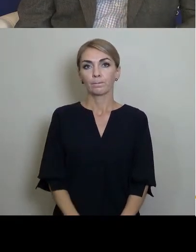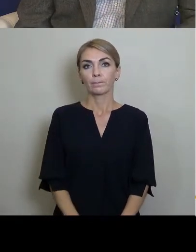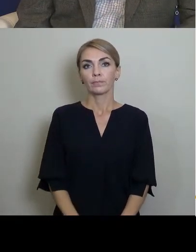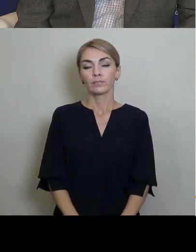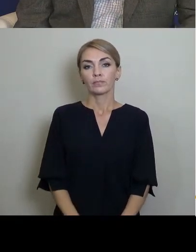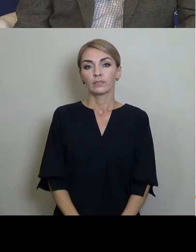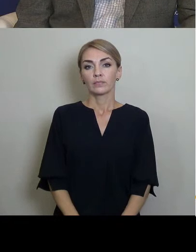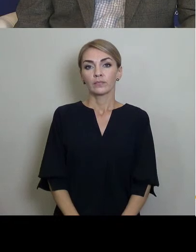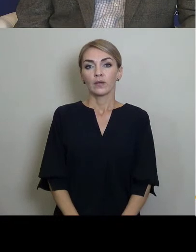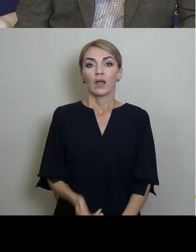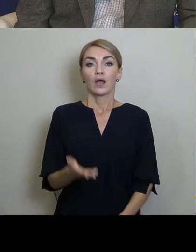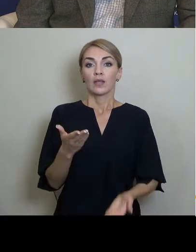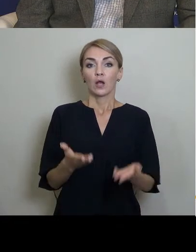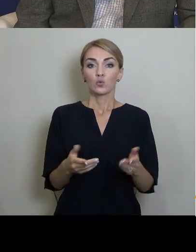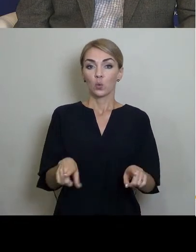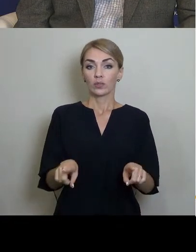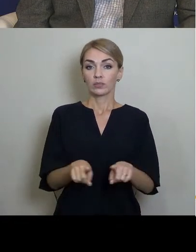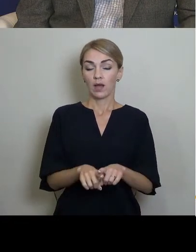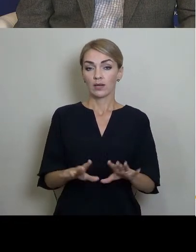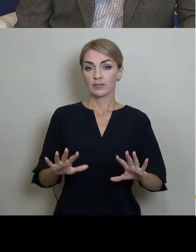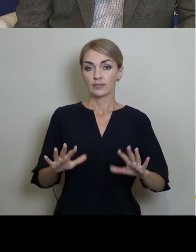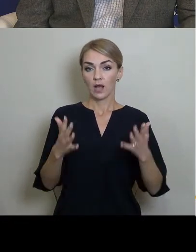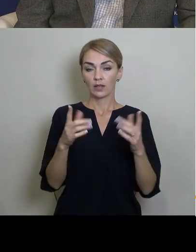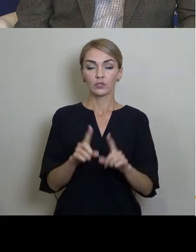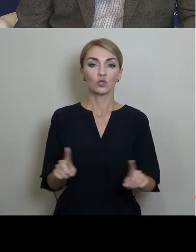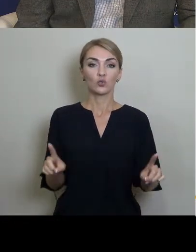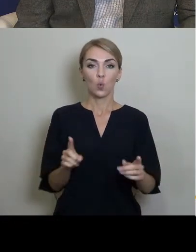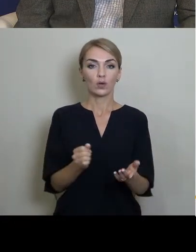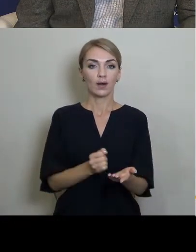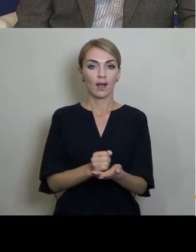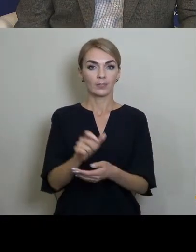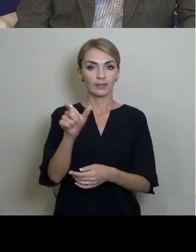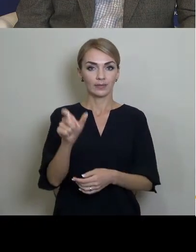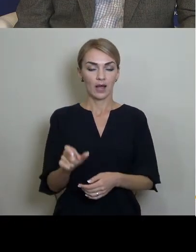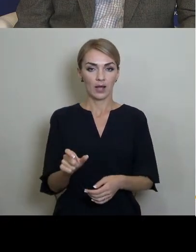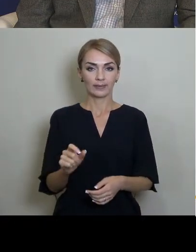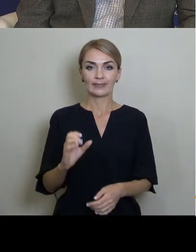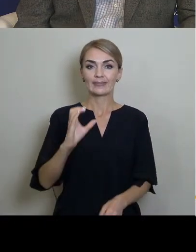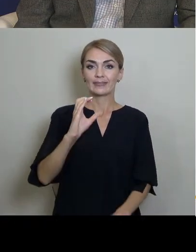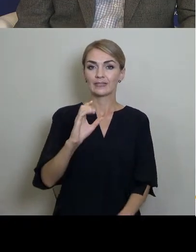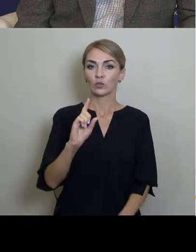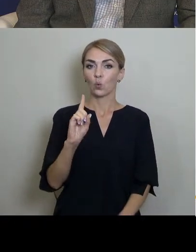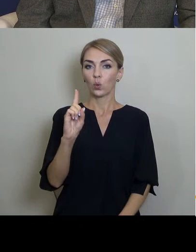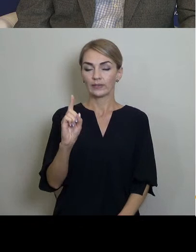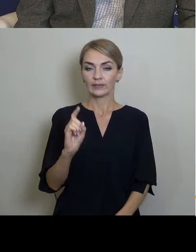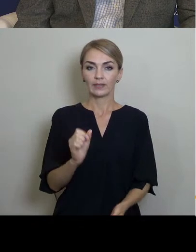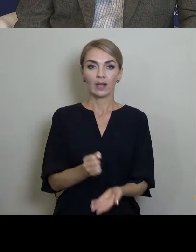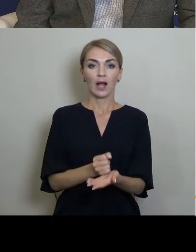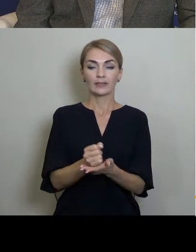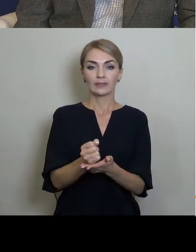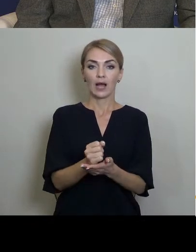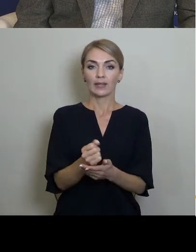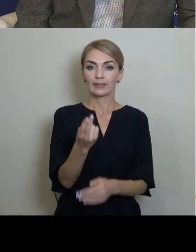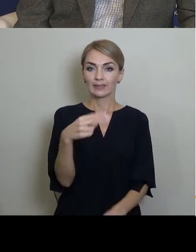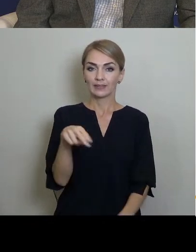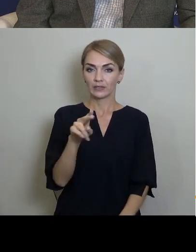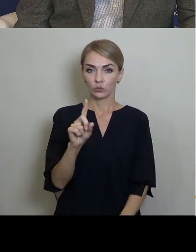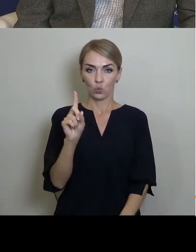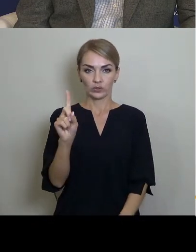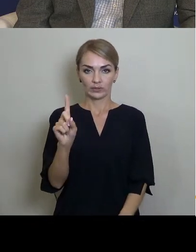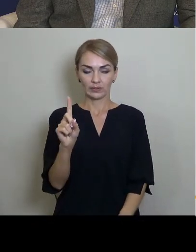3. But if it will happen that the candidate C1 and candidate